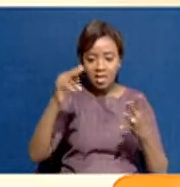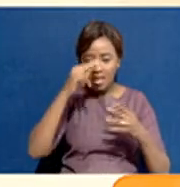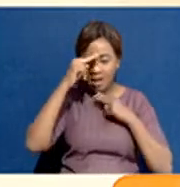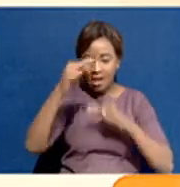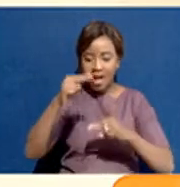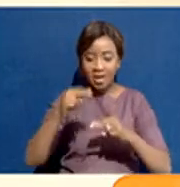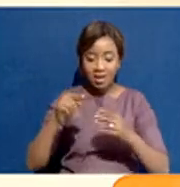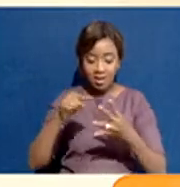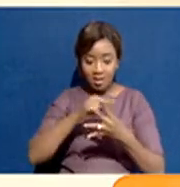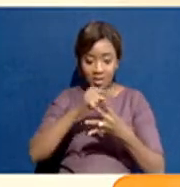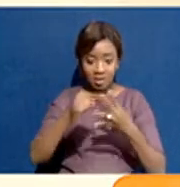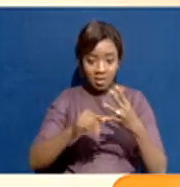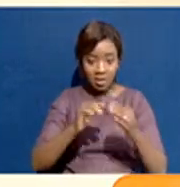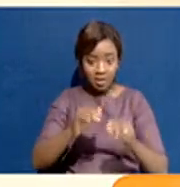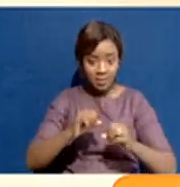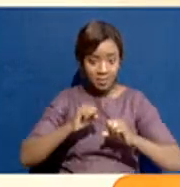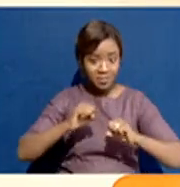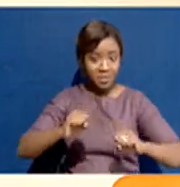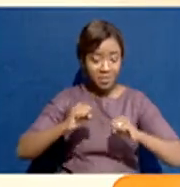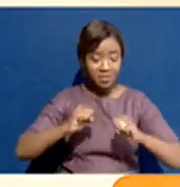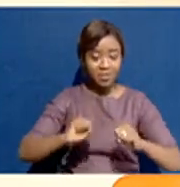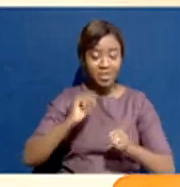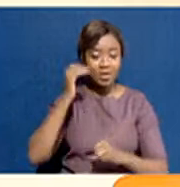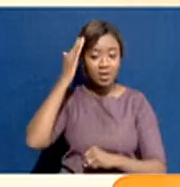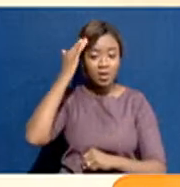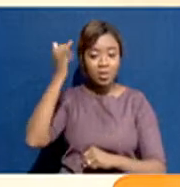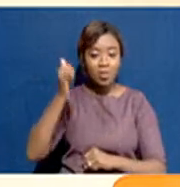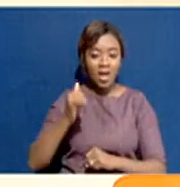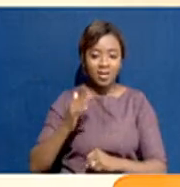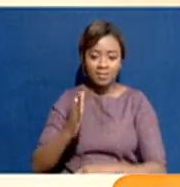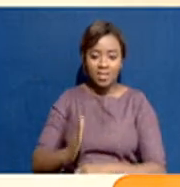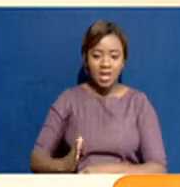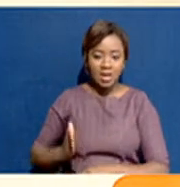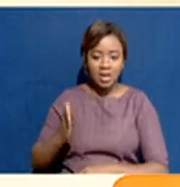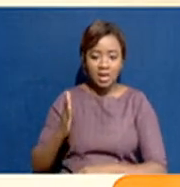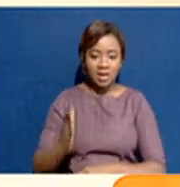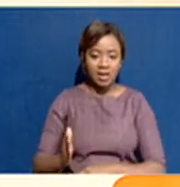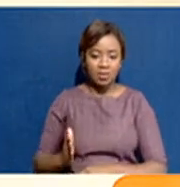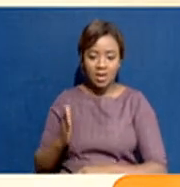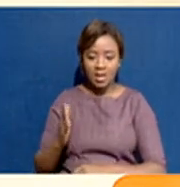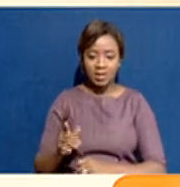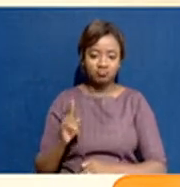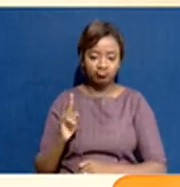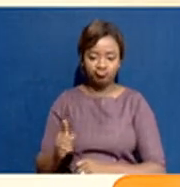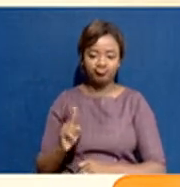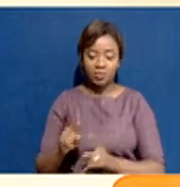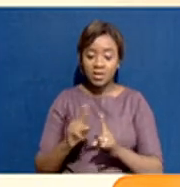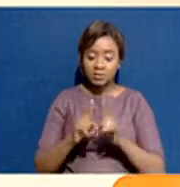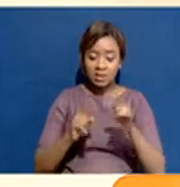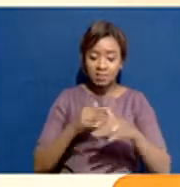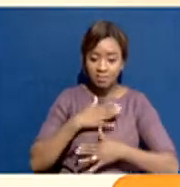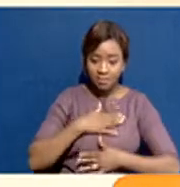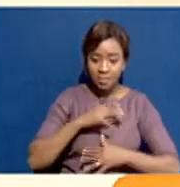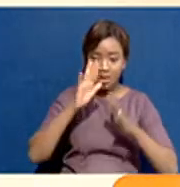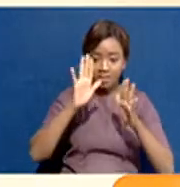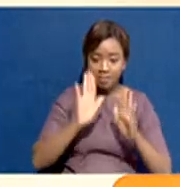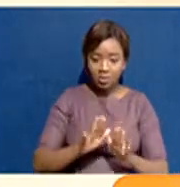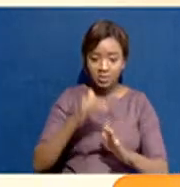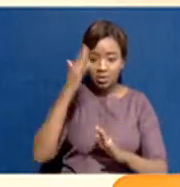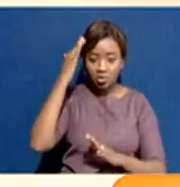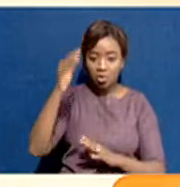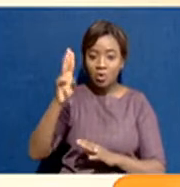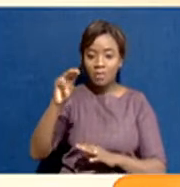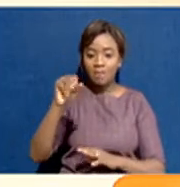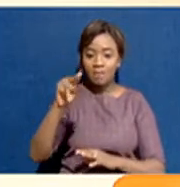prominence today to the proximity to the railway line. The honorable member should know that Mangu found itself where